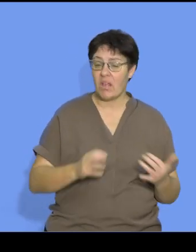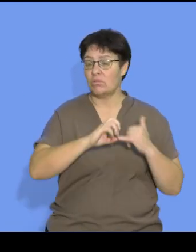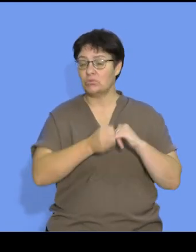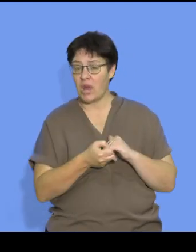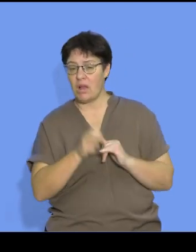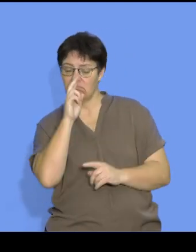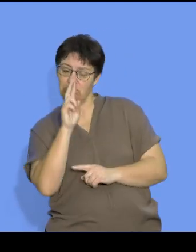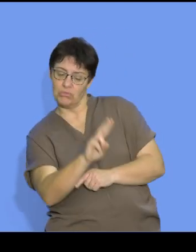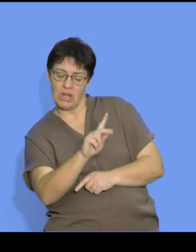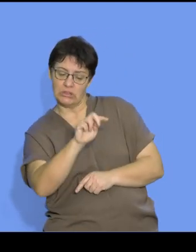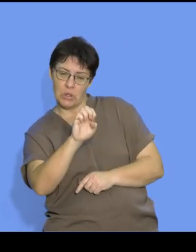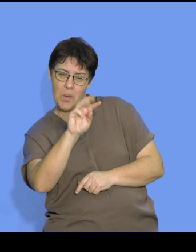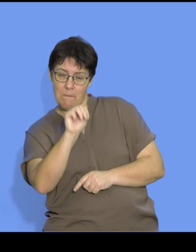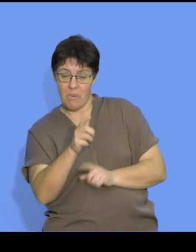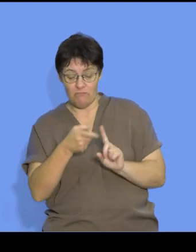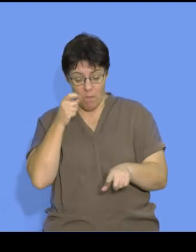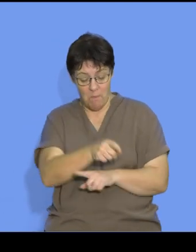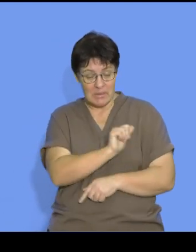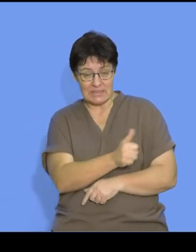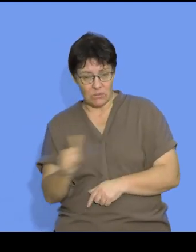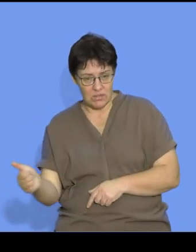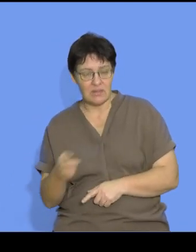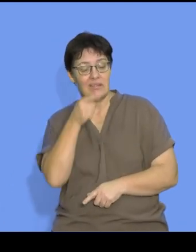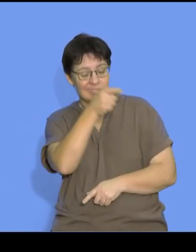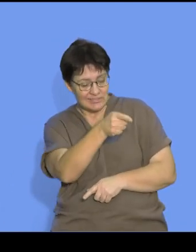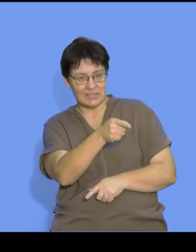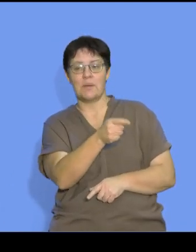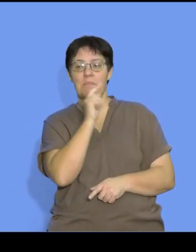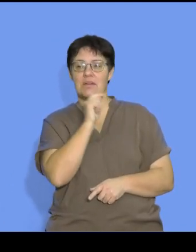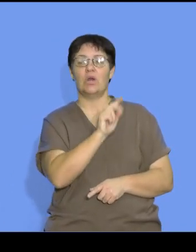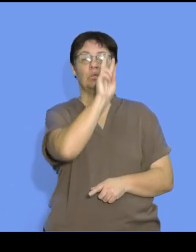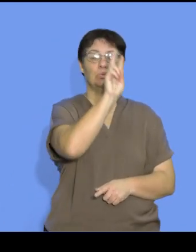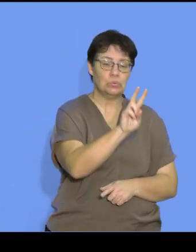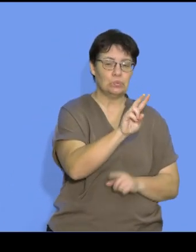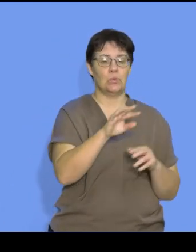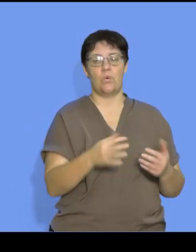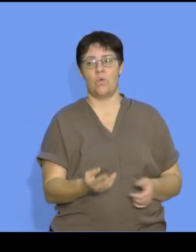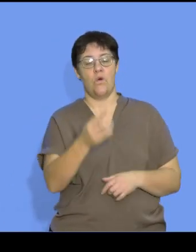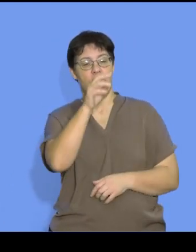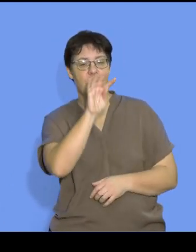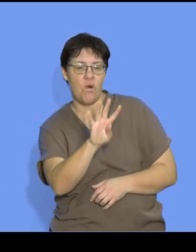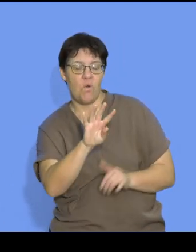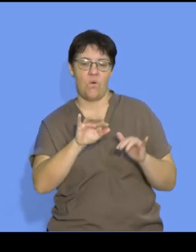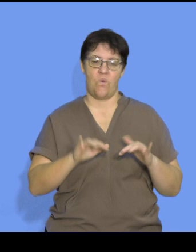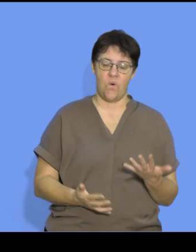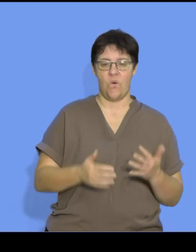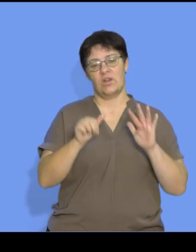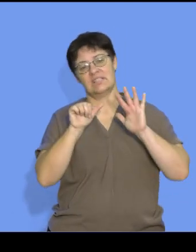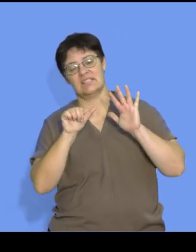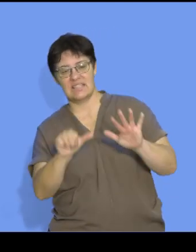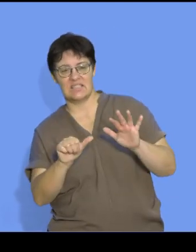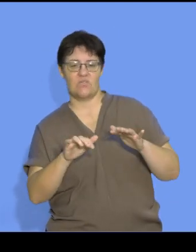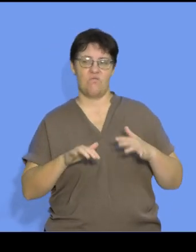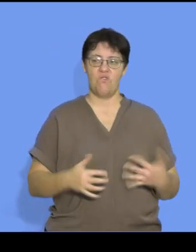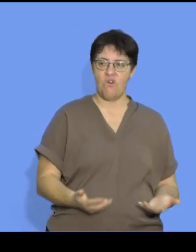at a term of the sequence, a term refers to each item that makes up a sequence.